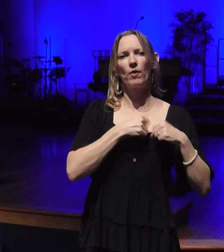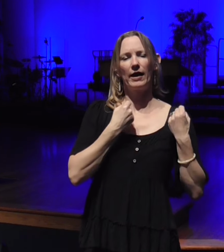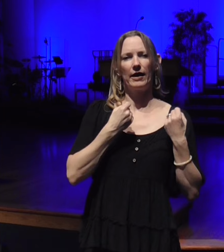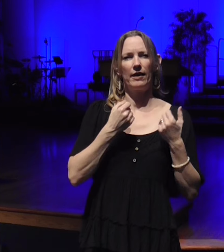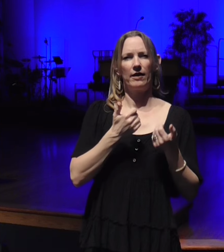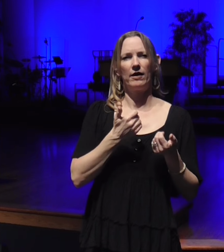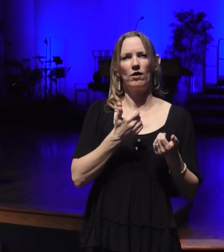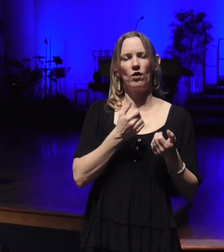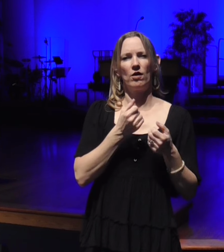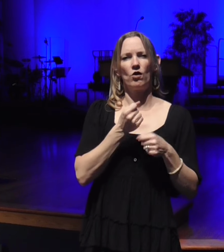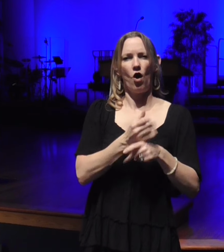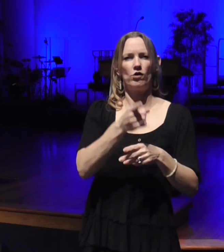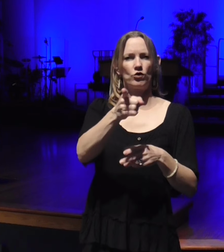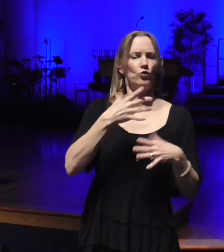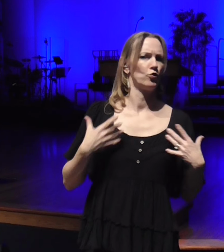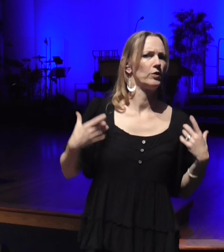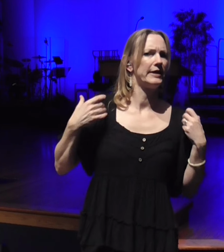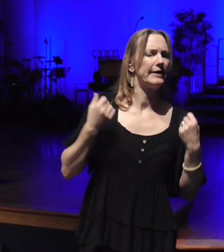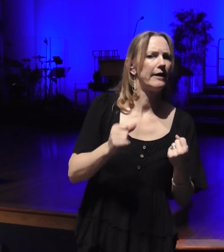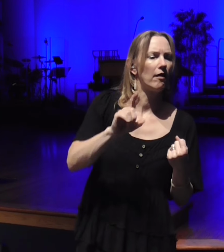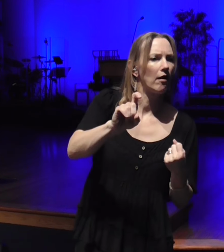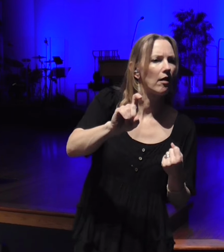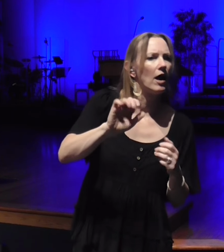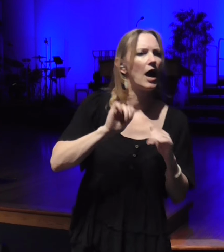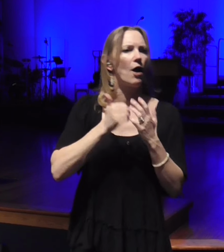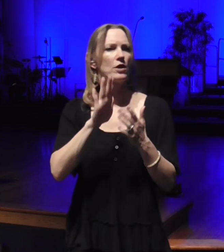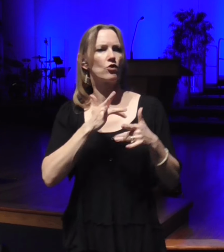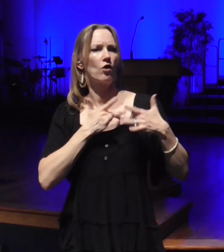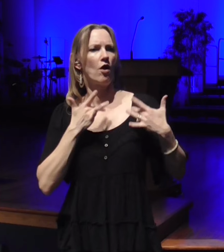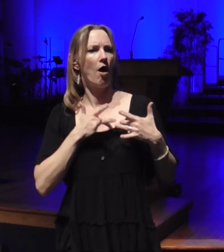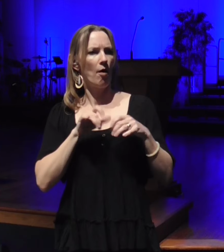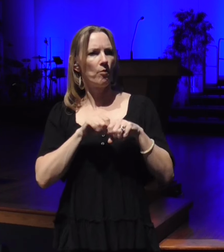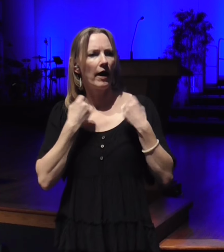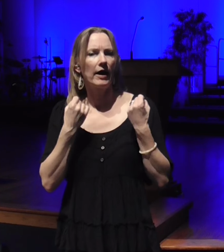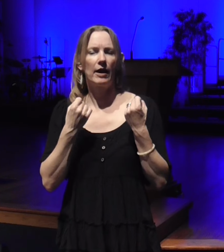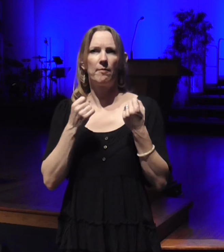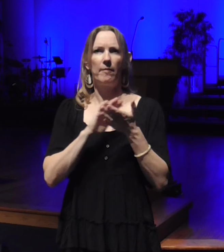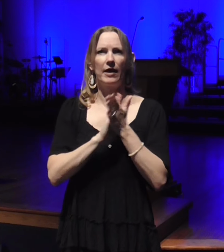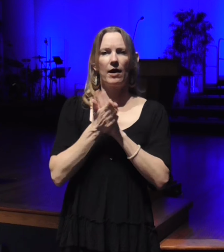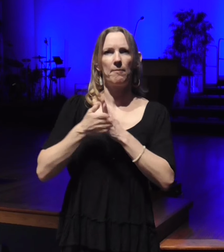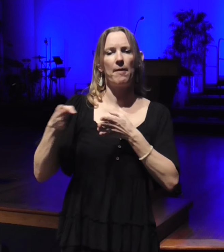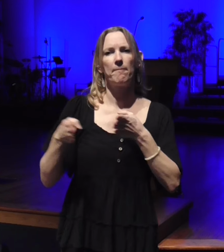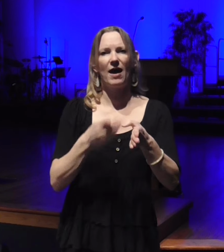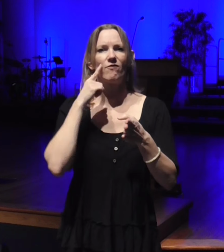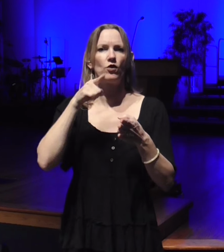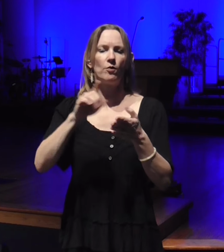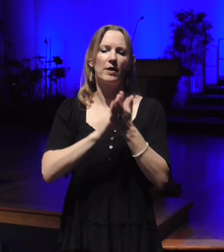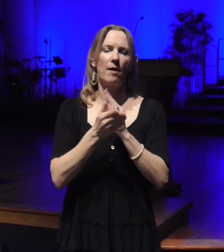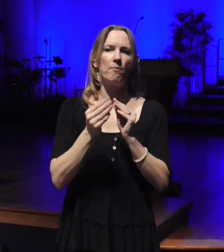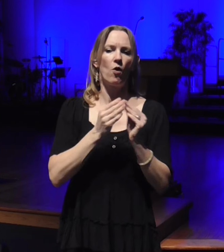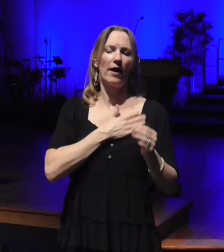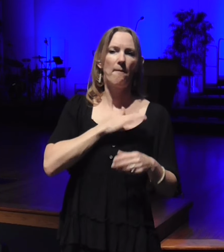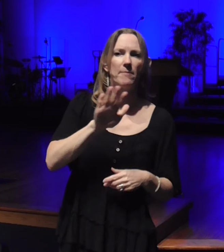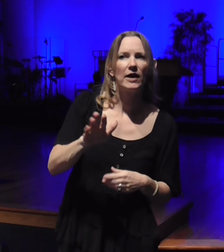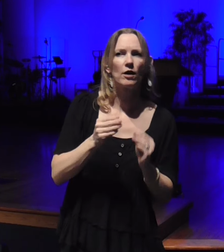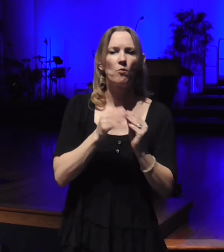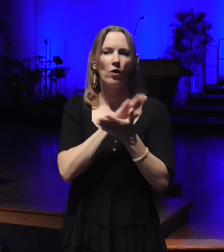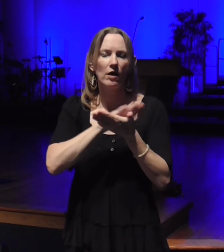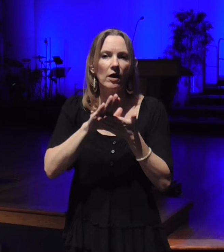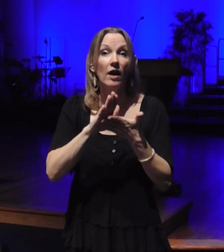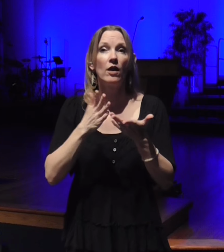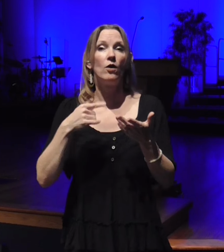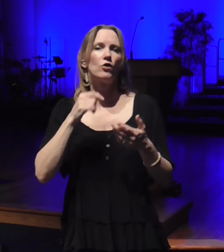you? How has your broken heart become a vessel to greater compassion, kindness? We never